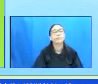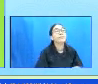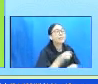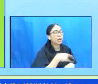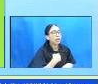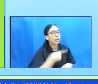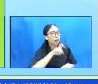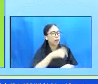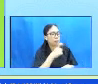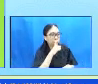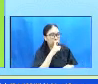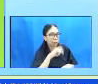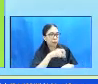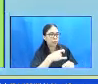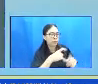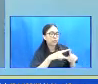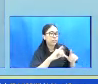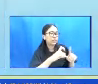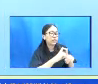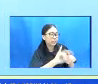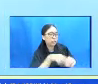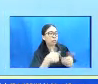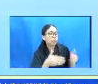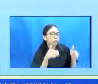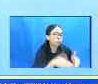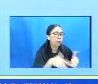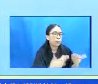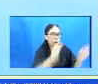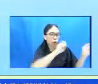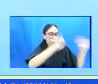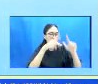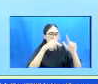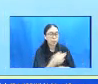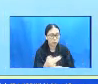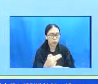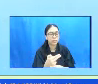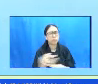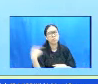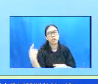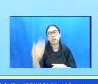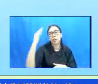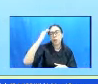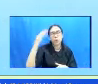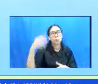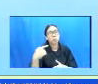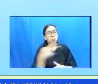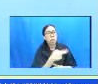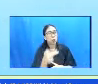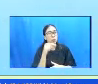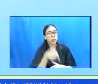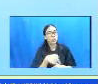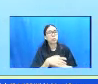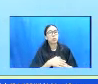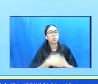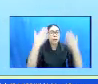itself. We already know, of course, that Indonesia will take the G20 presidency, I think starting in December already.